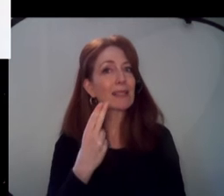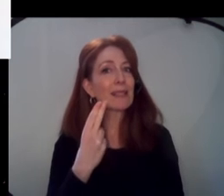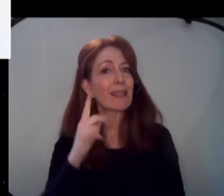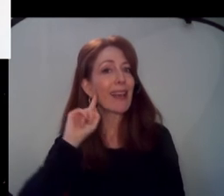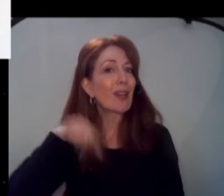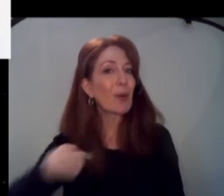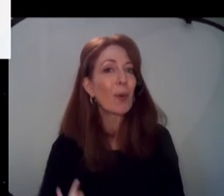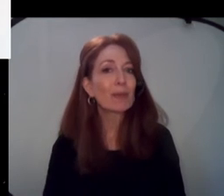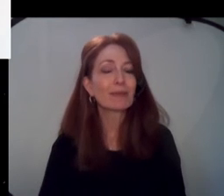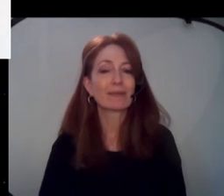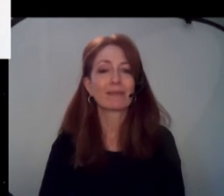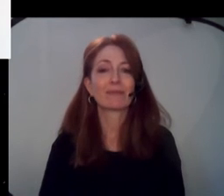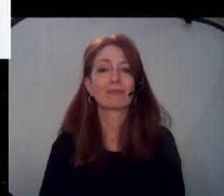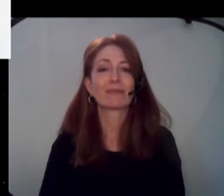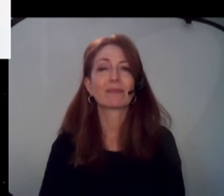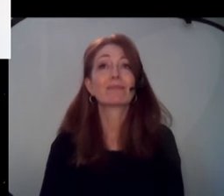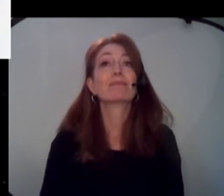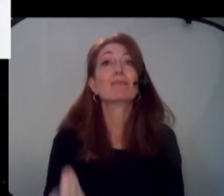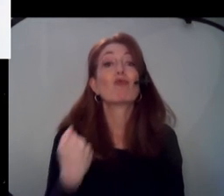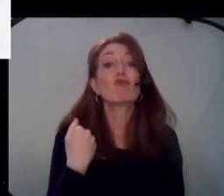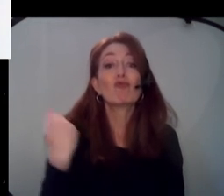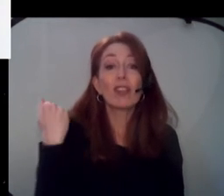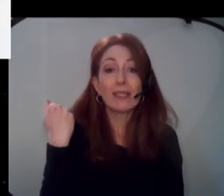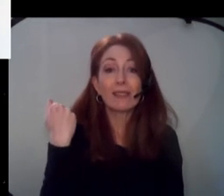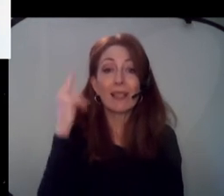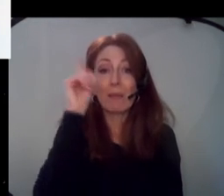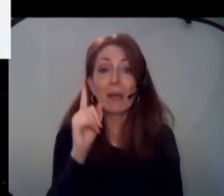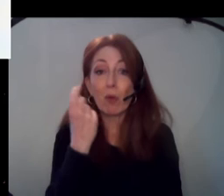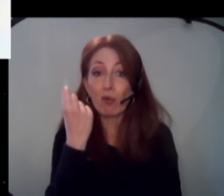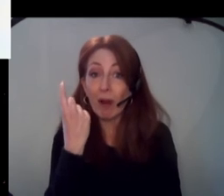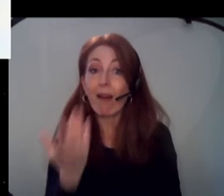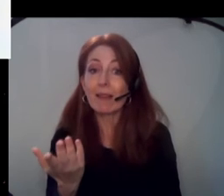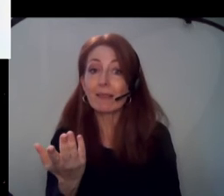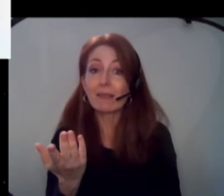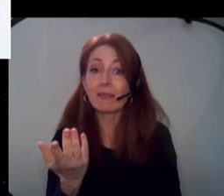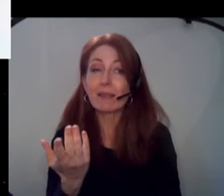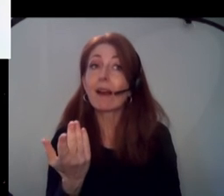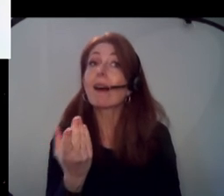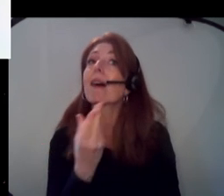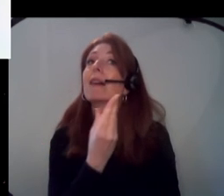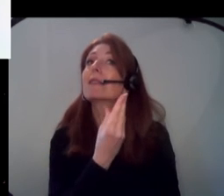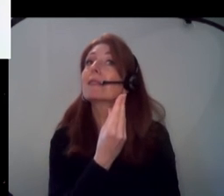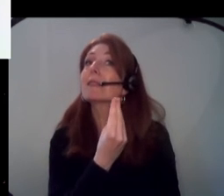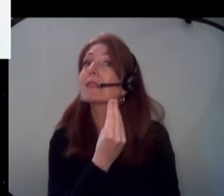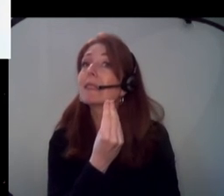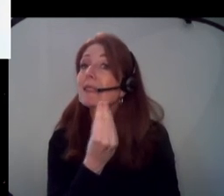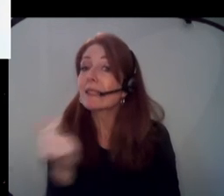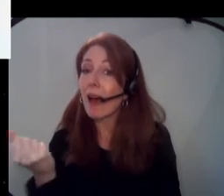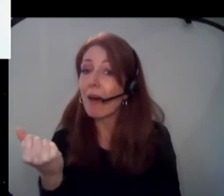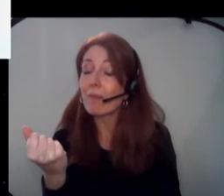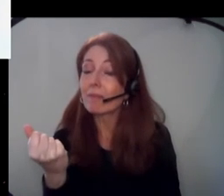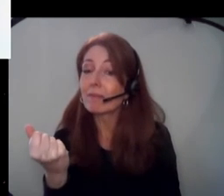story. And I think it's only very, very recently that people have started saying, look, yes, some of that, what she adds